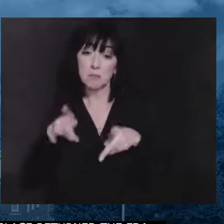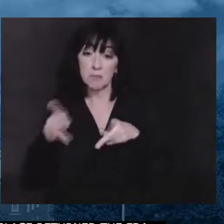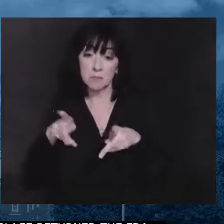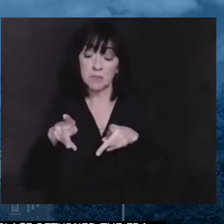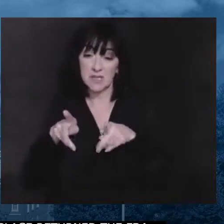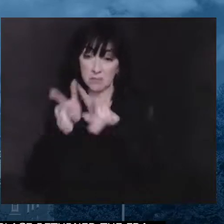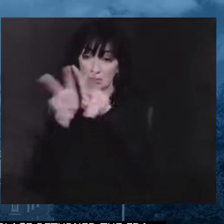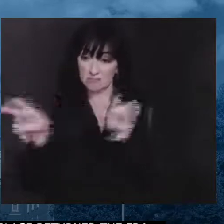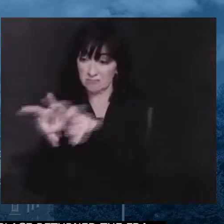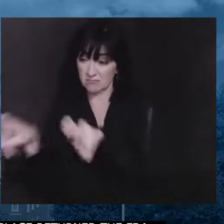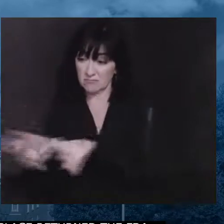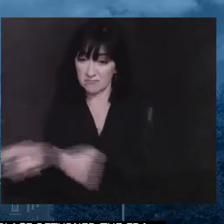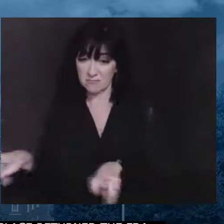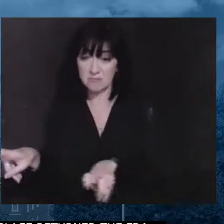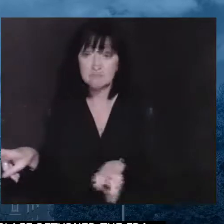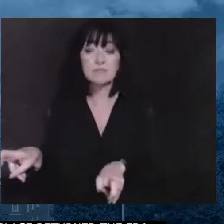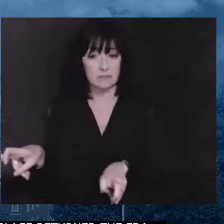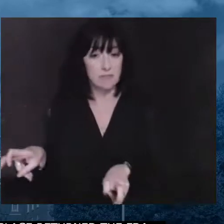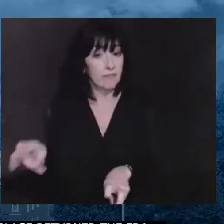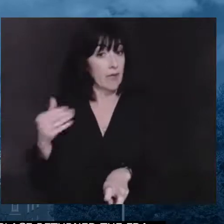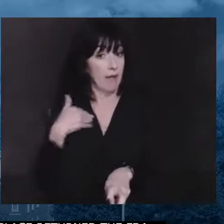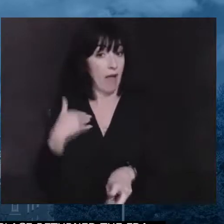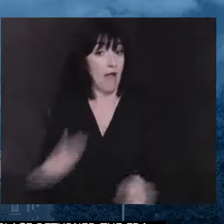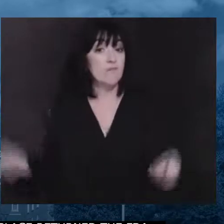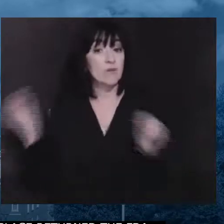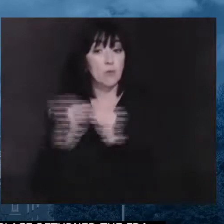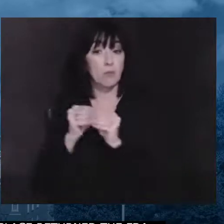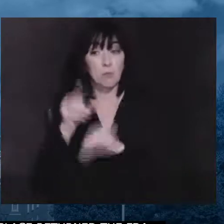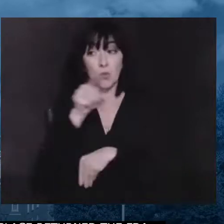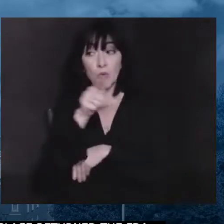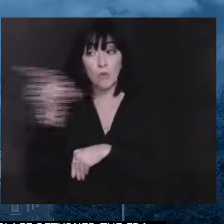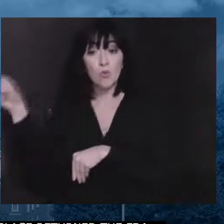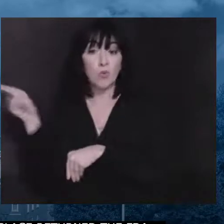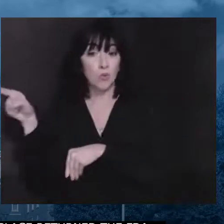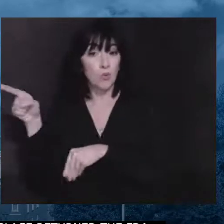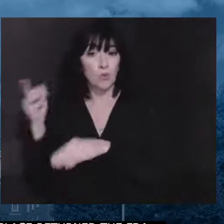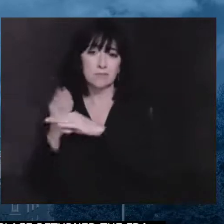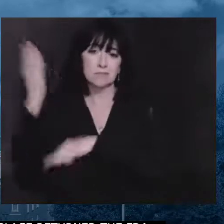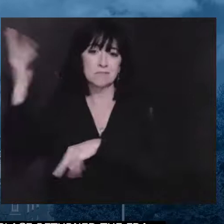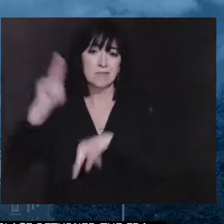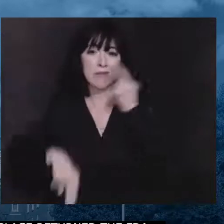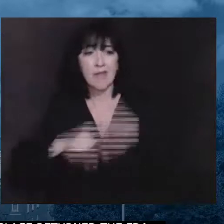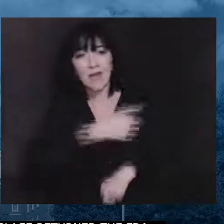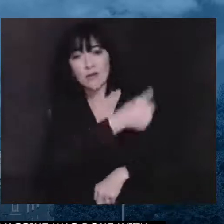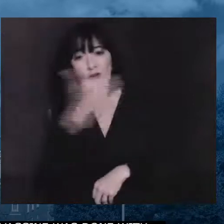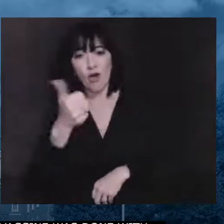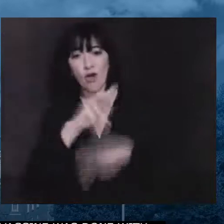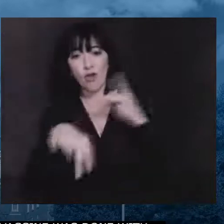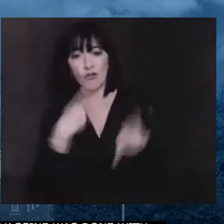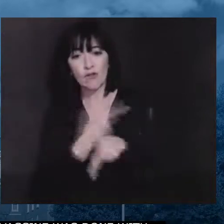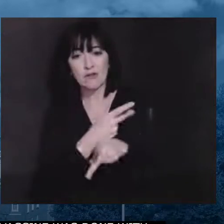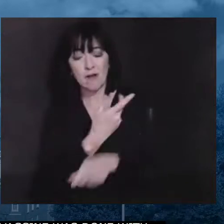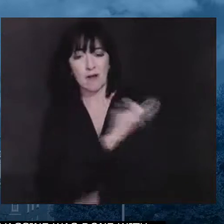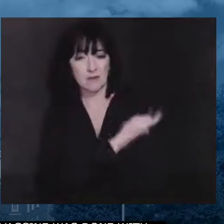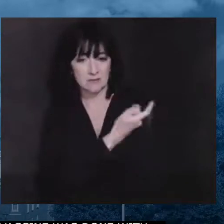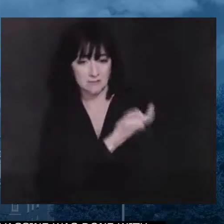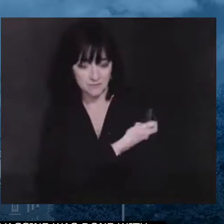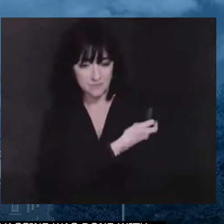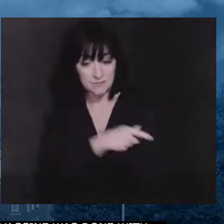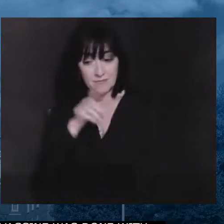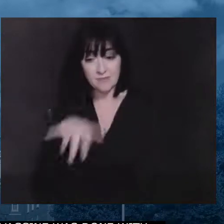had more study participants than oftentimes. For those who began the phase 1